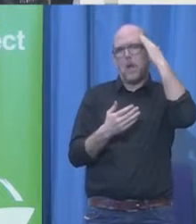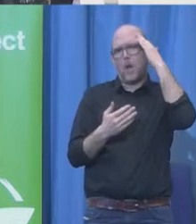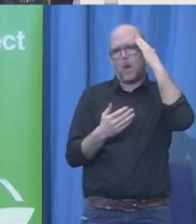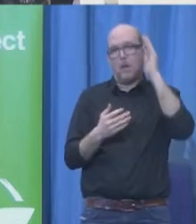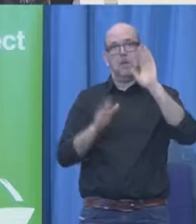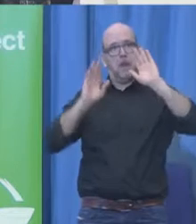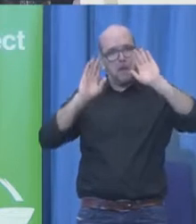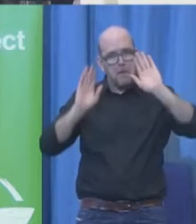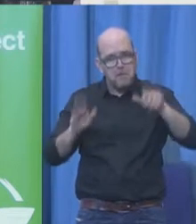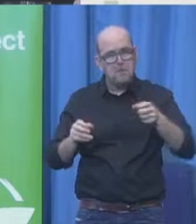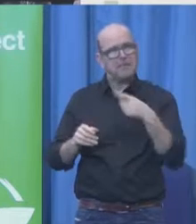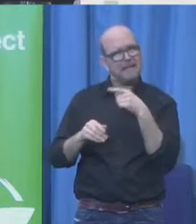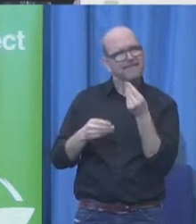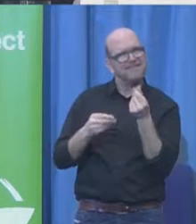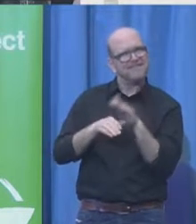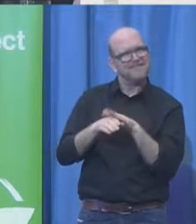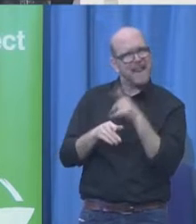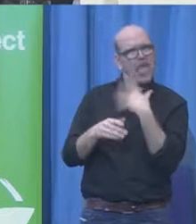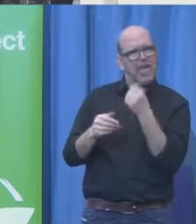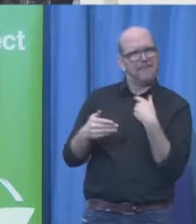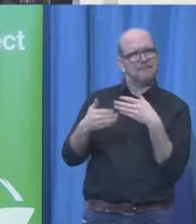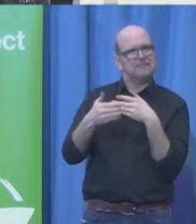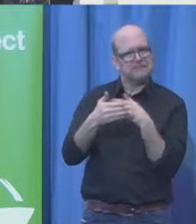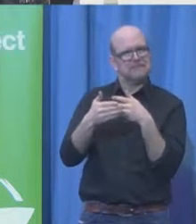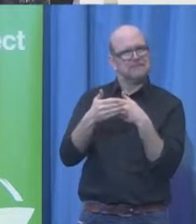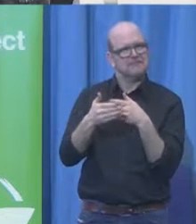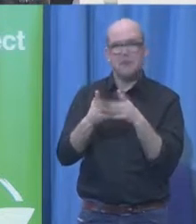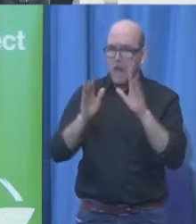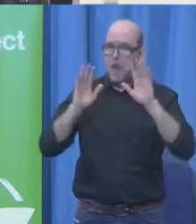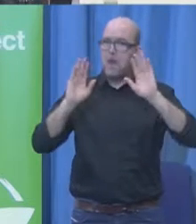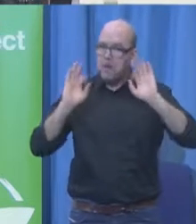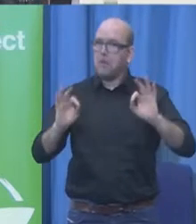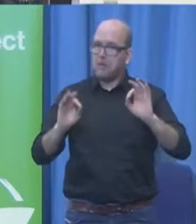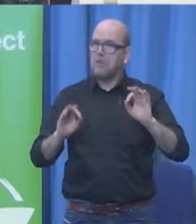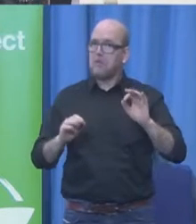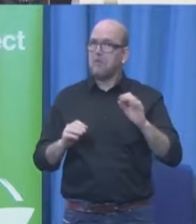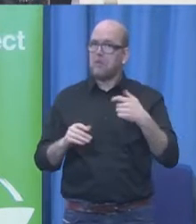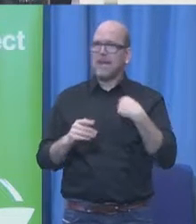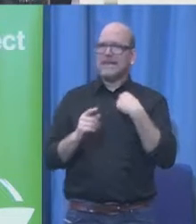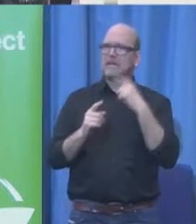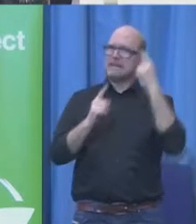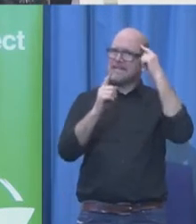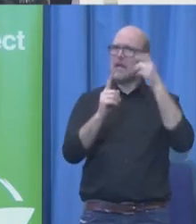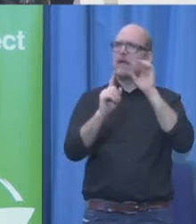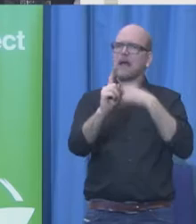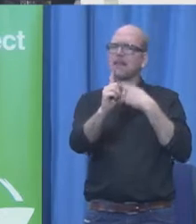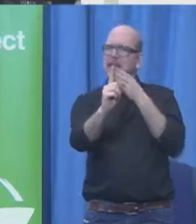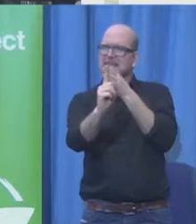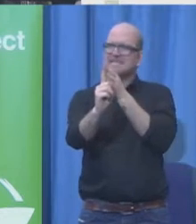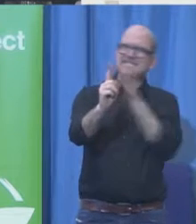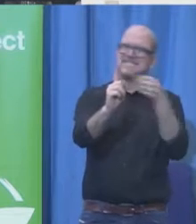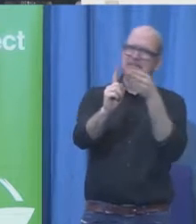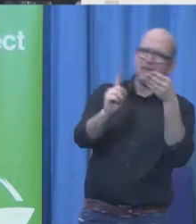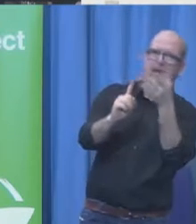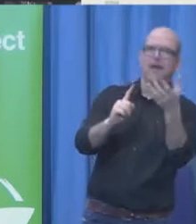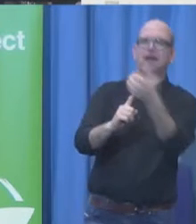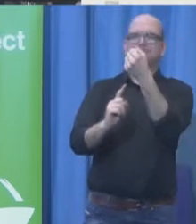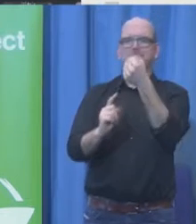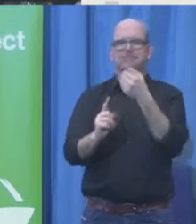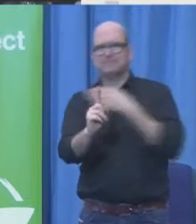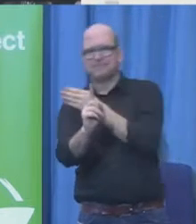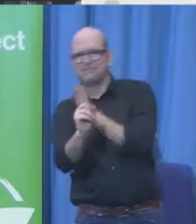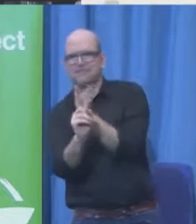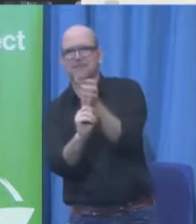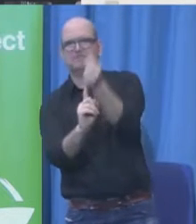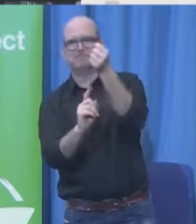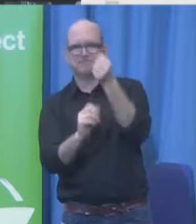by using the skills I have in terms of my media performance and my performance on television and radio. But the challenges